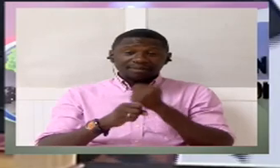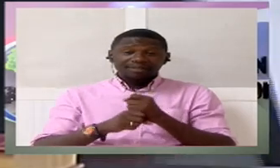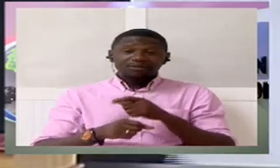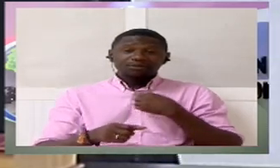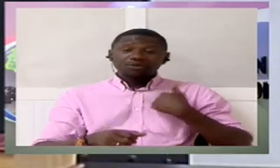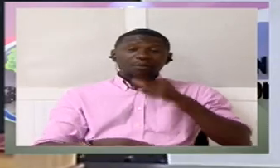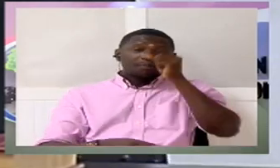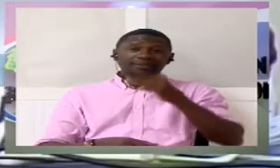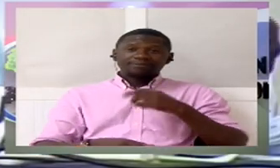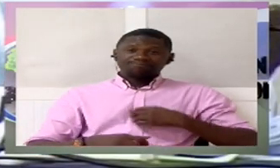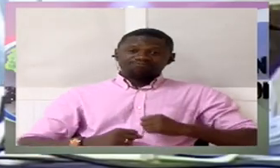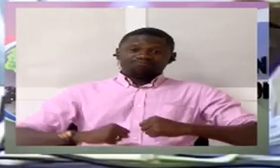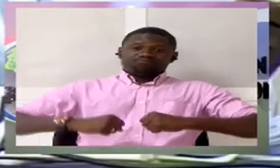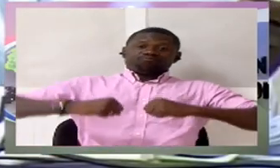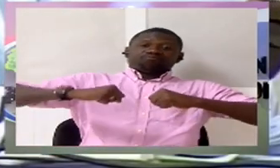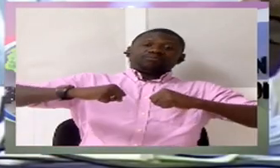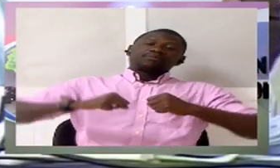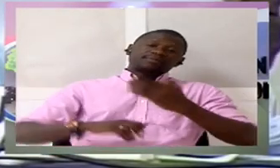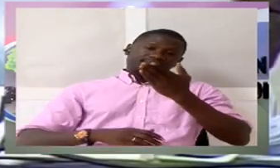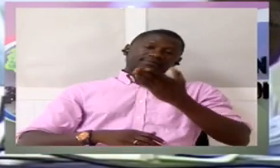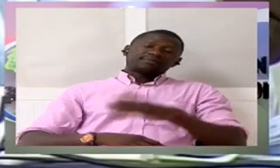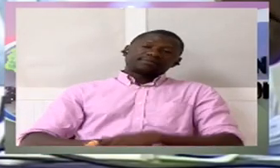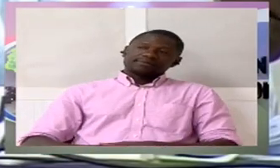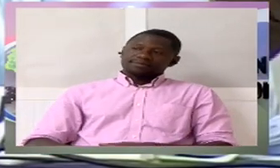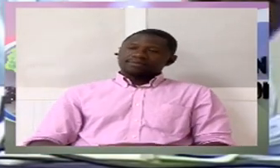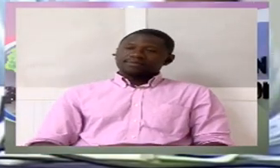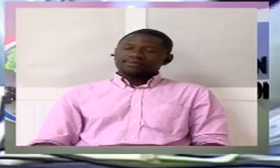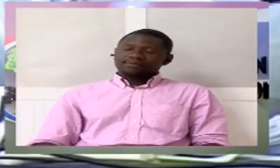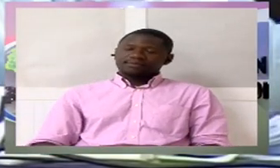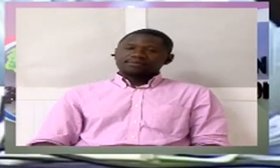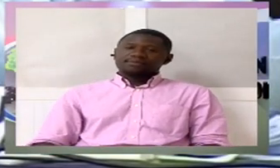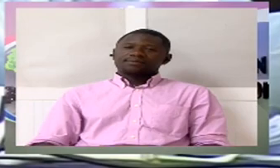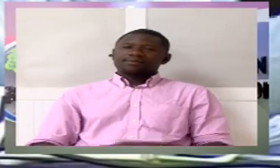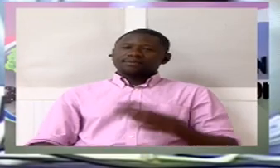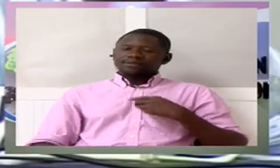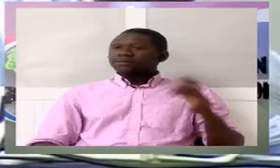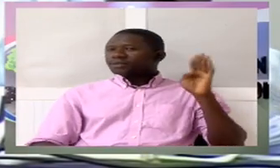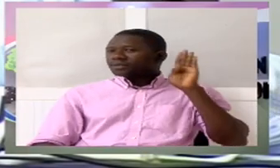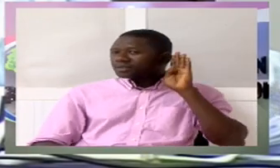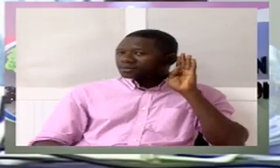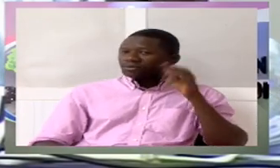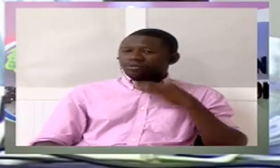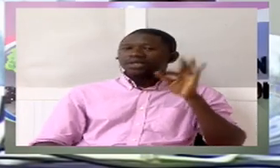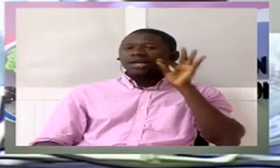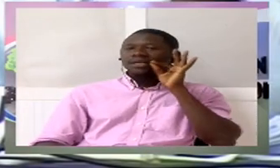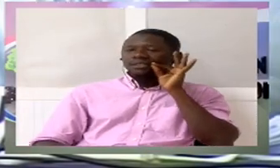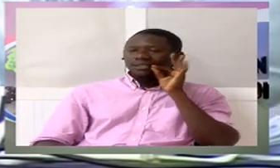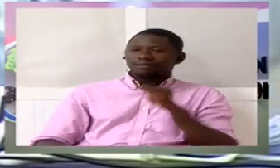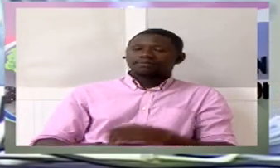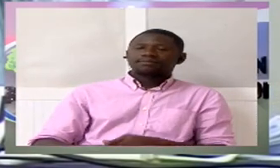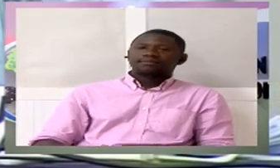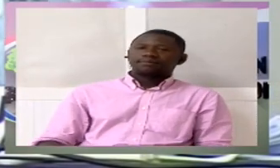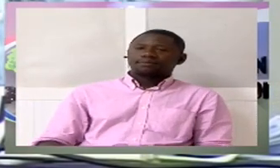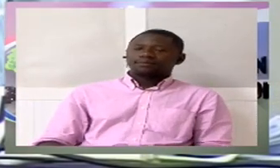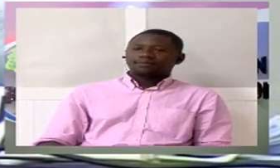fango nyandi afantu ay nganya. And let us listen to the response. Saying at fanan na